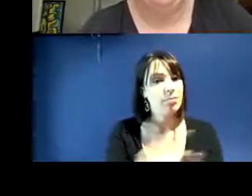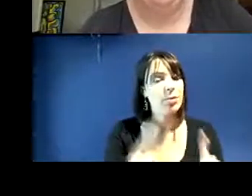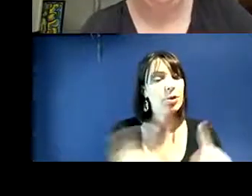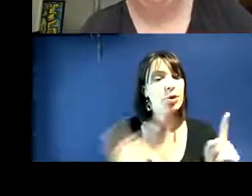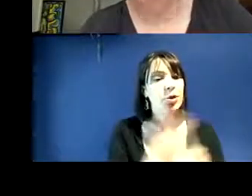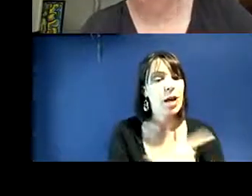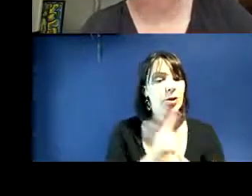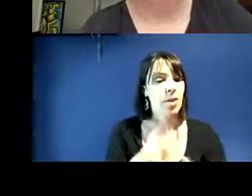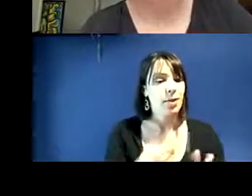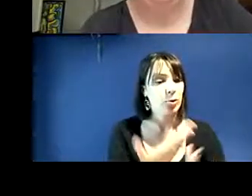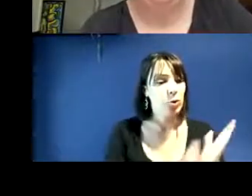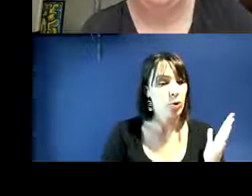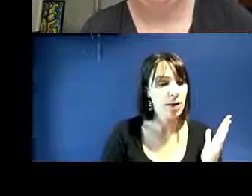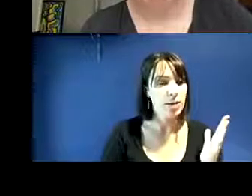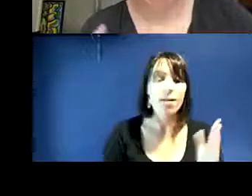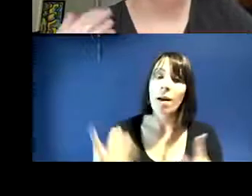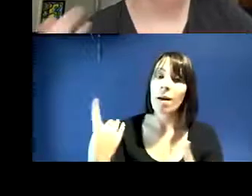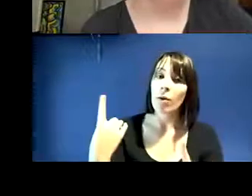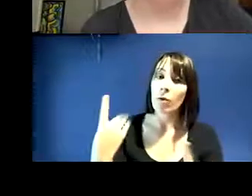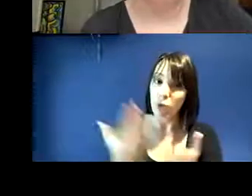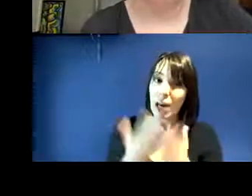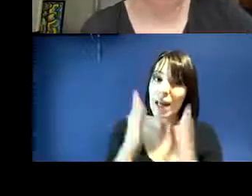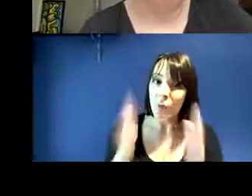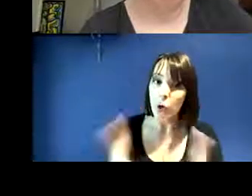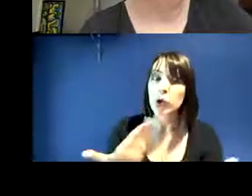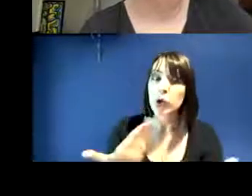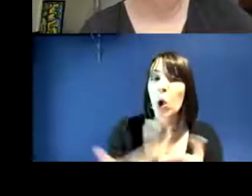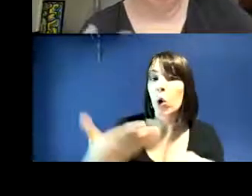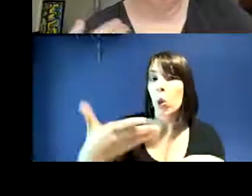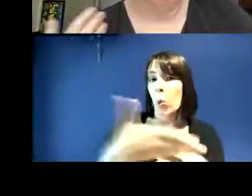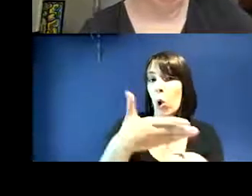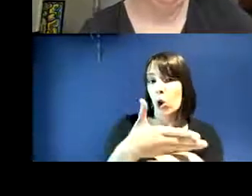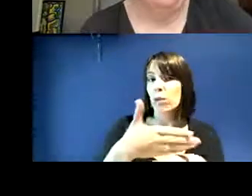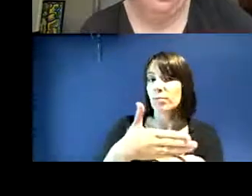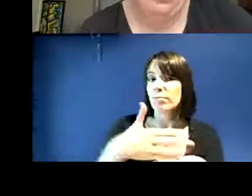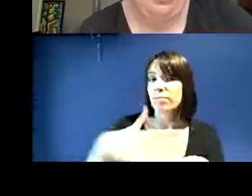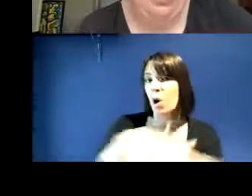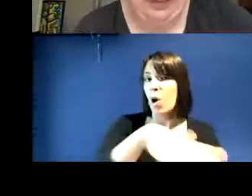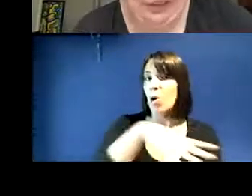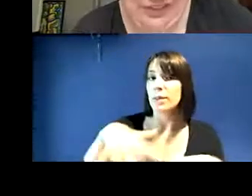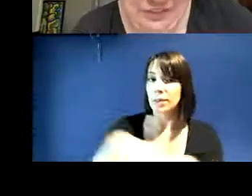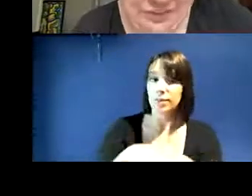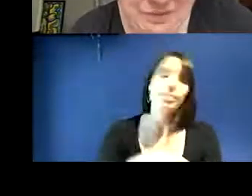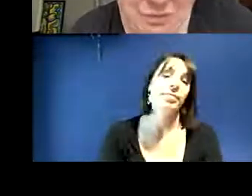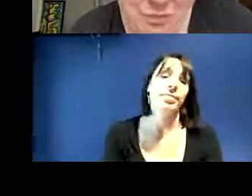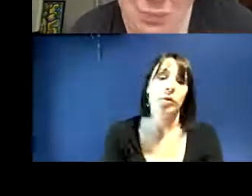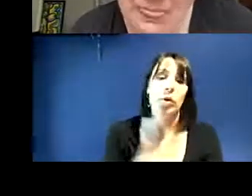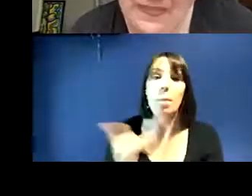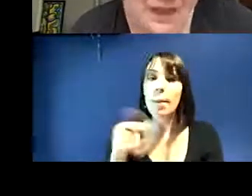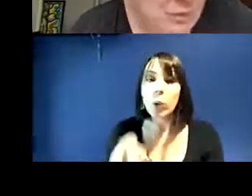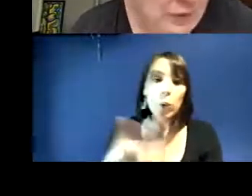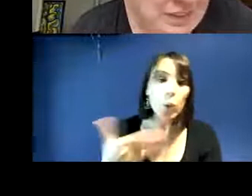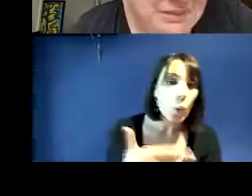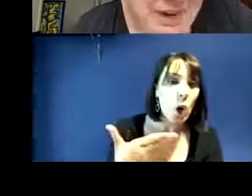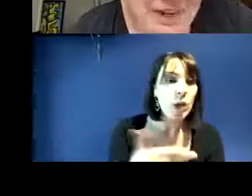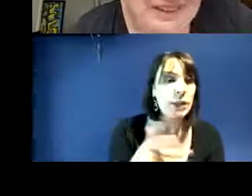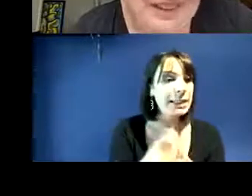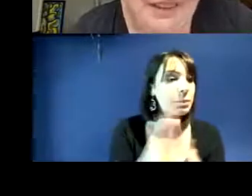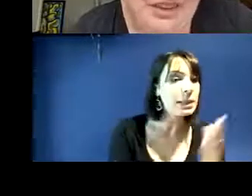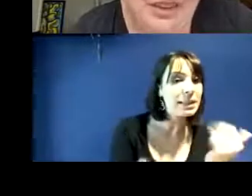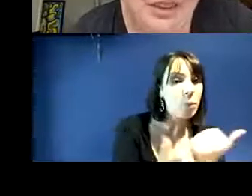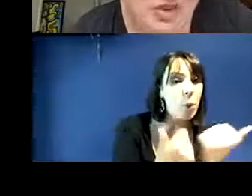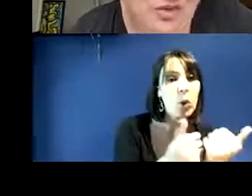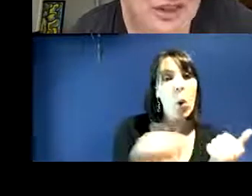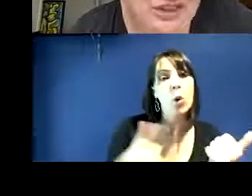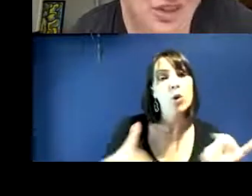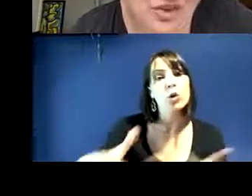workforces, for those of you in disability support and in social service sectors. We've combined the